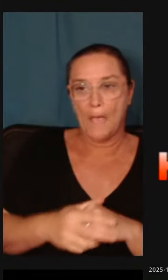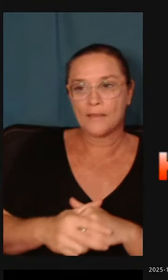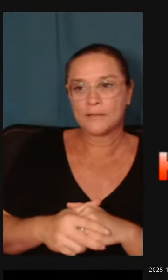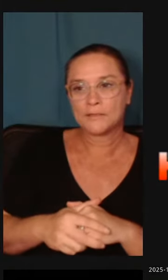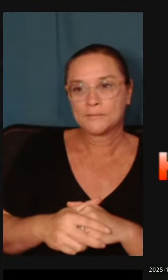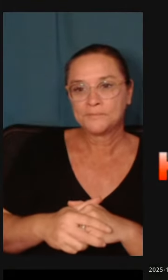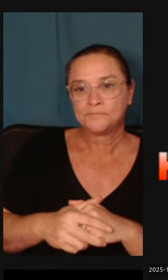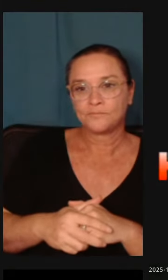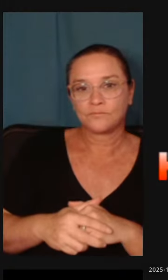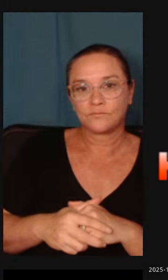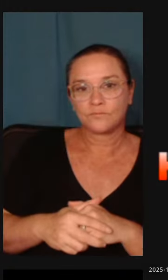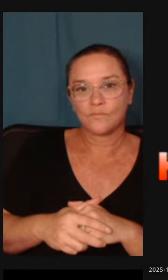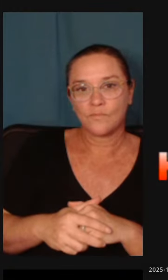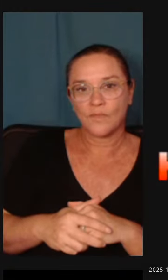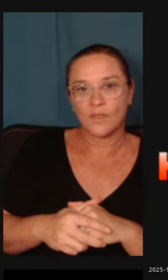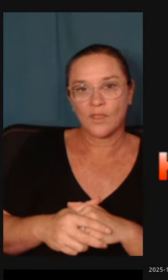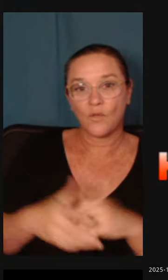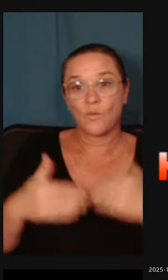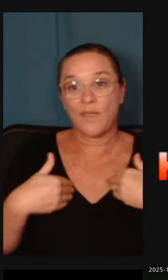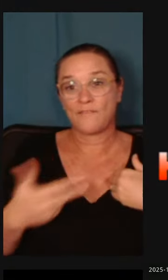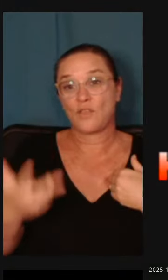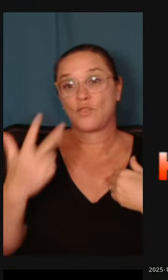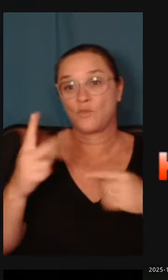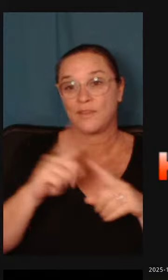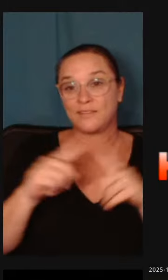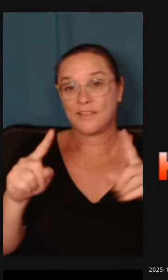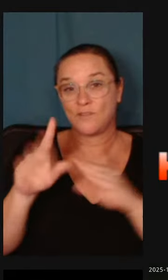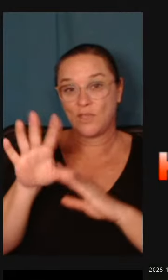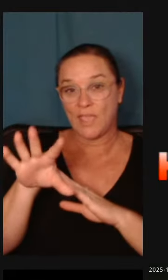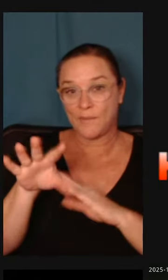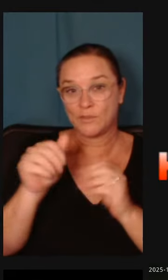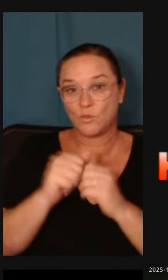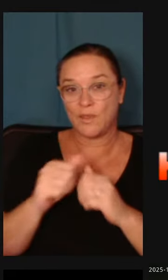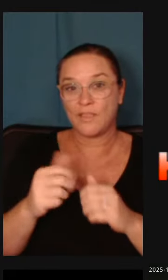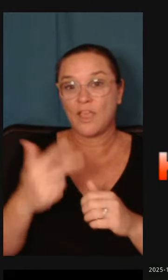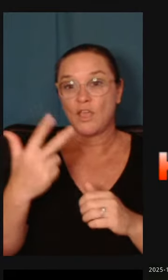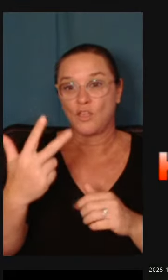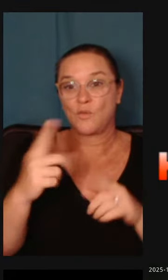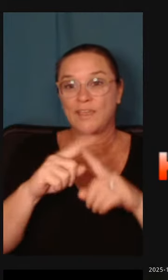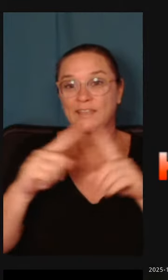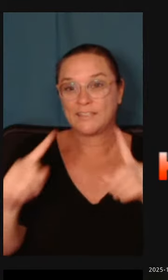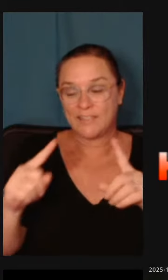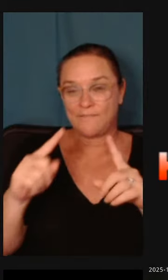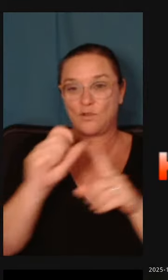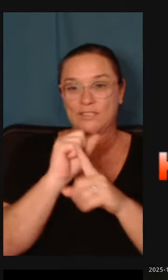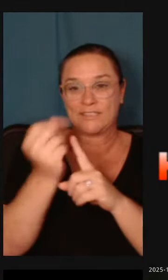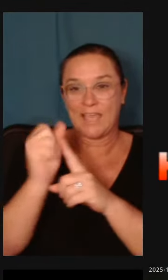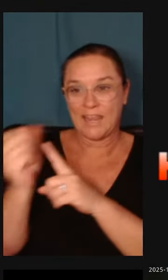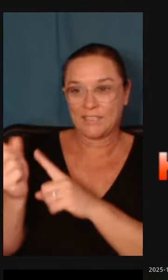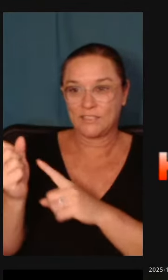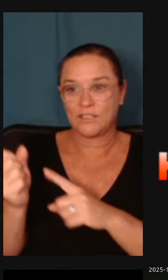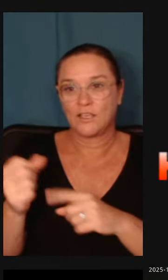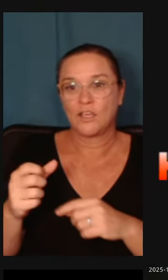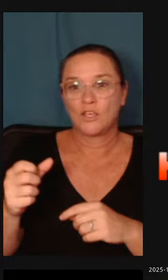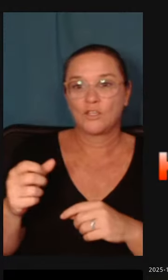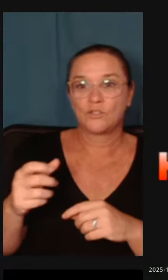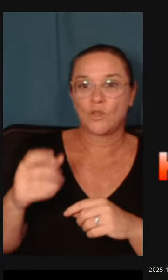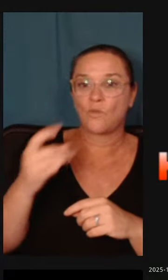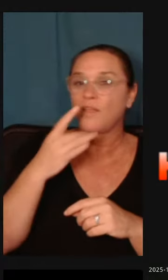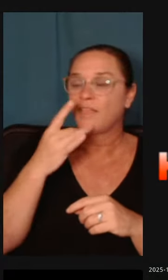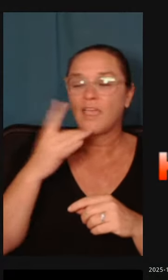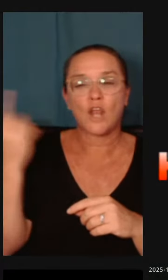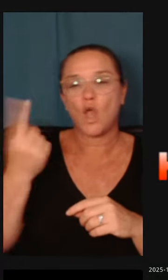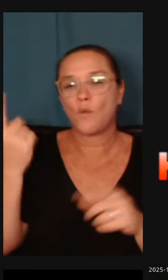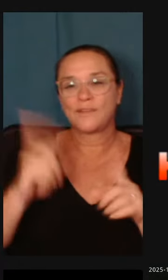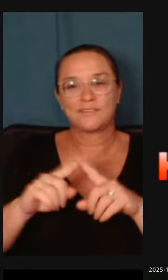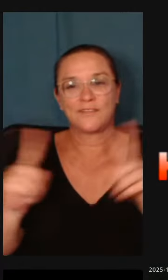And we're dealing with 3 different cameras up there with 3 different settings. So lighting is always different. This